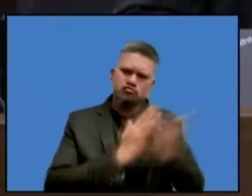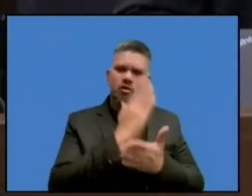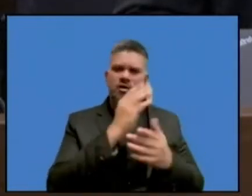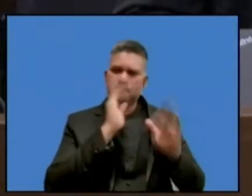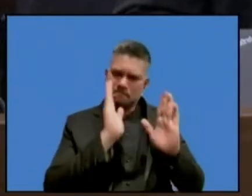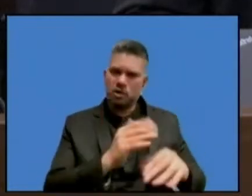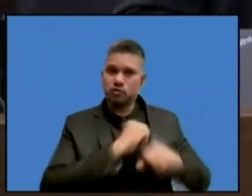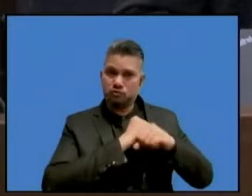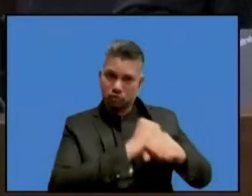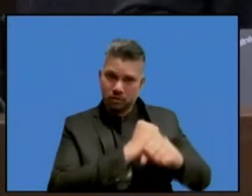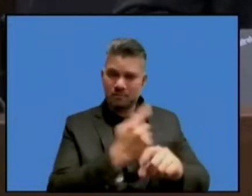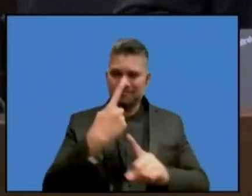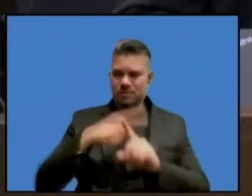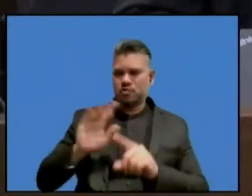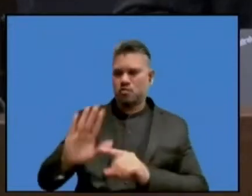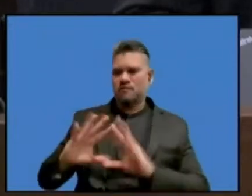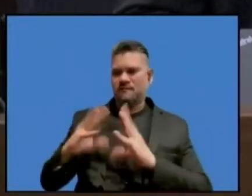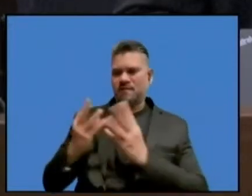Thank you.